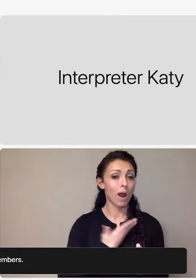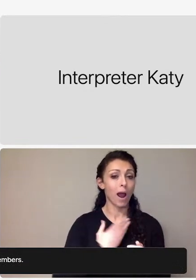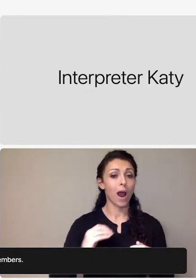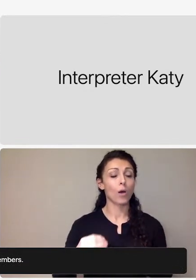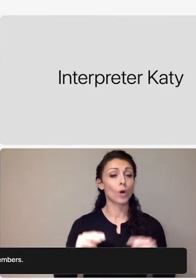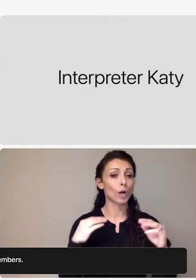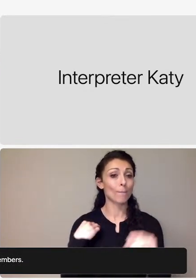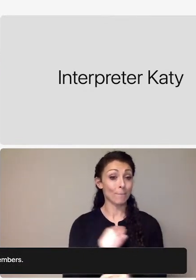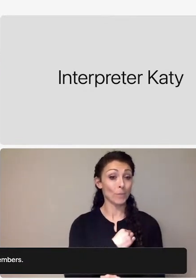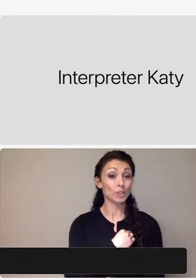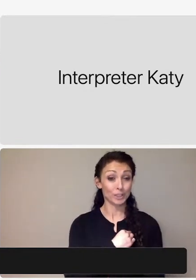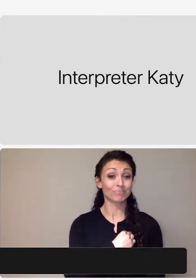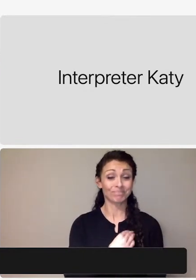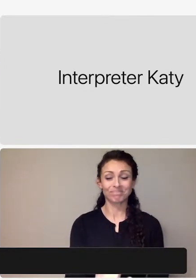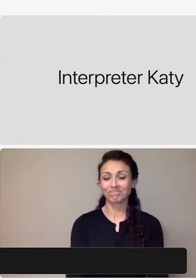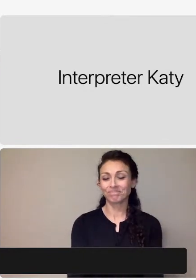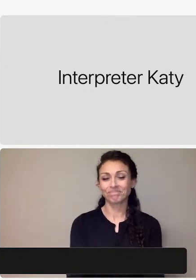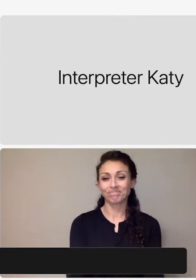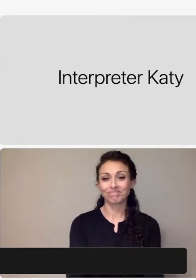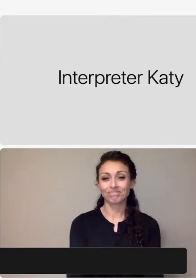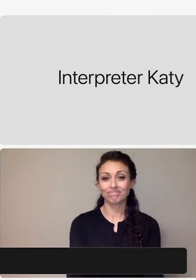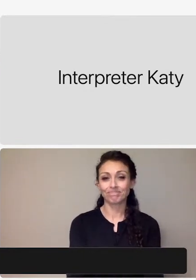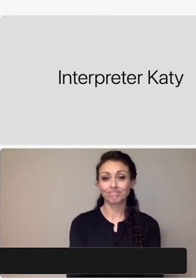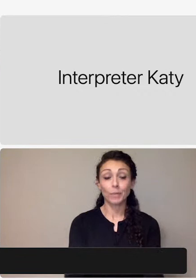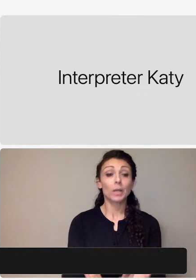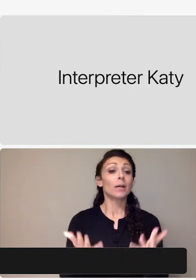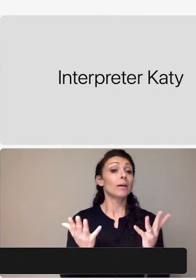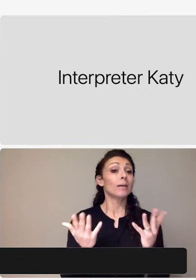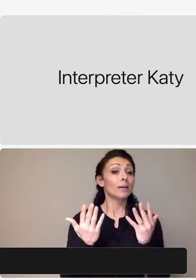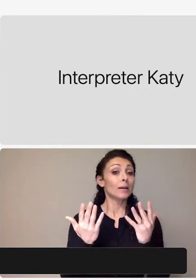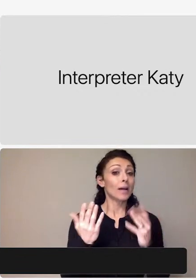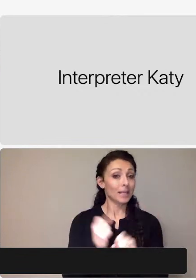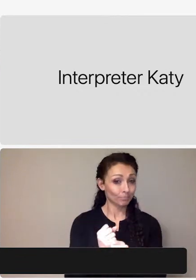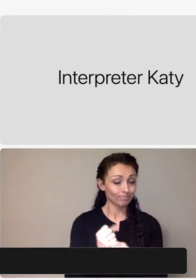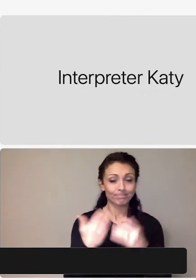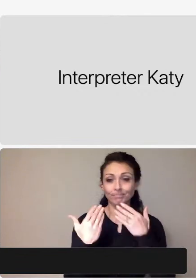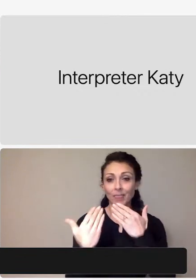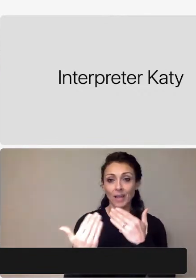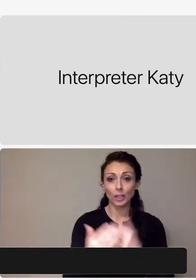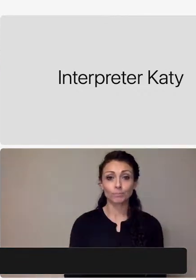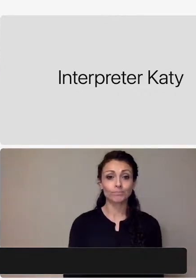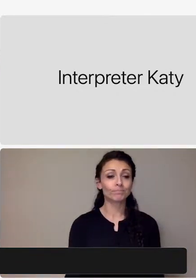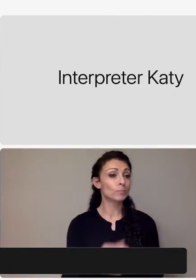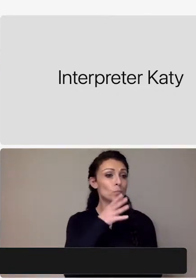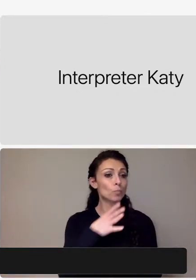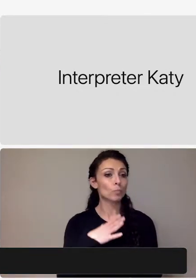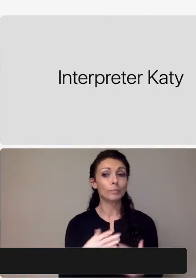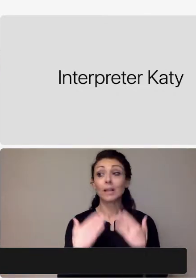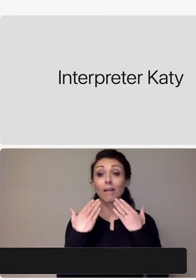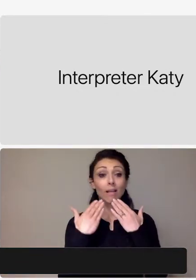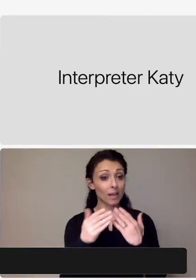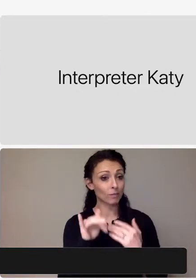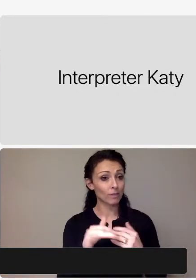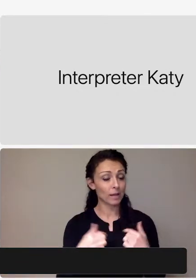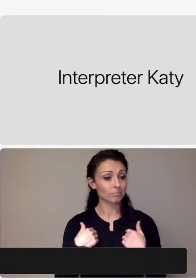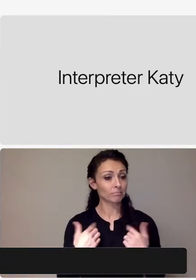thank you thank you for that i will now close this public